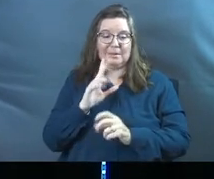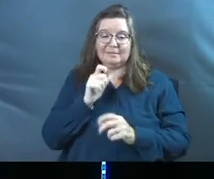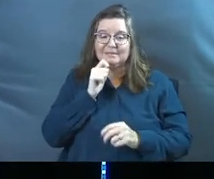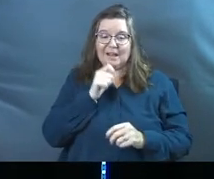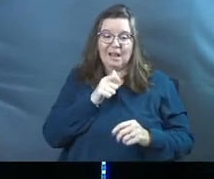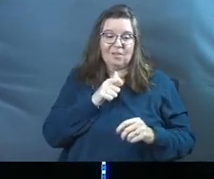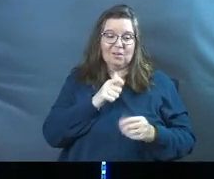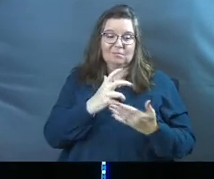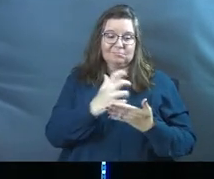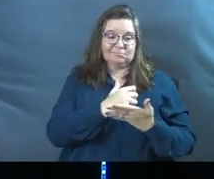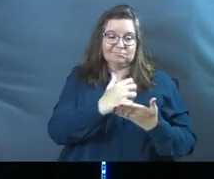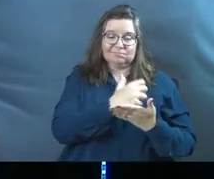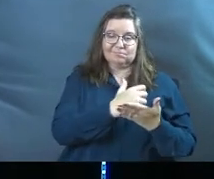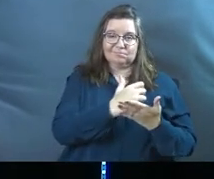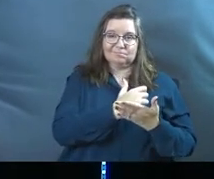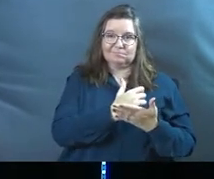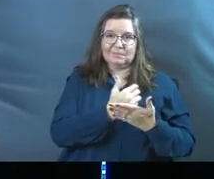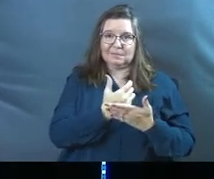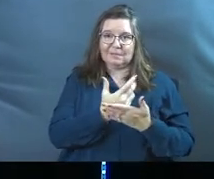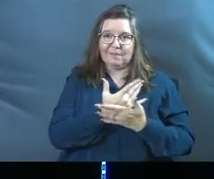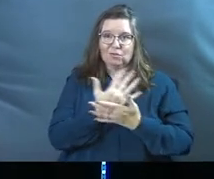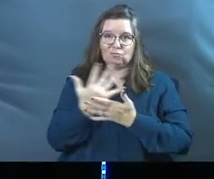neither plowing nor harvesting.